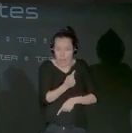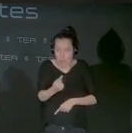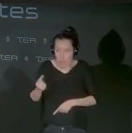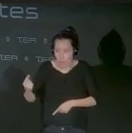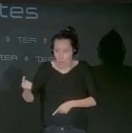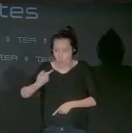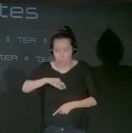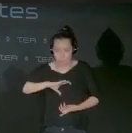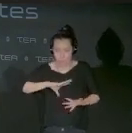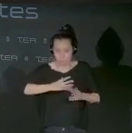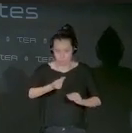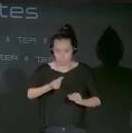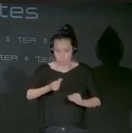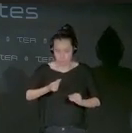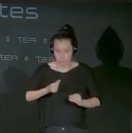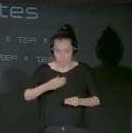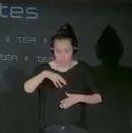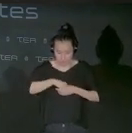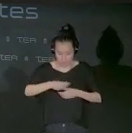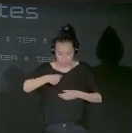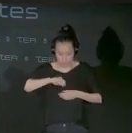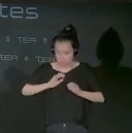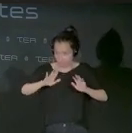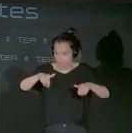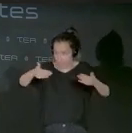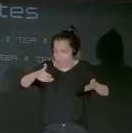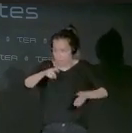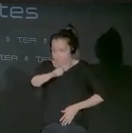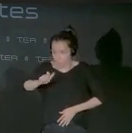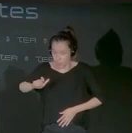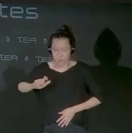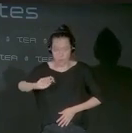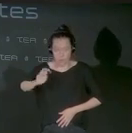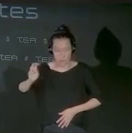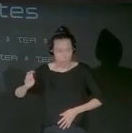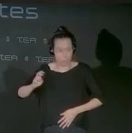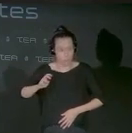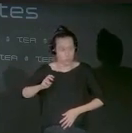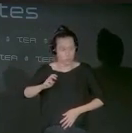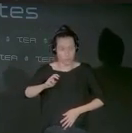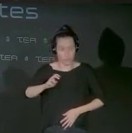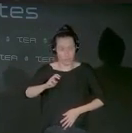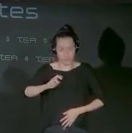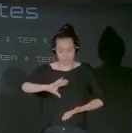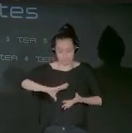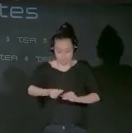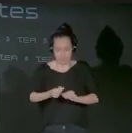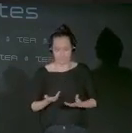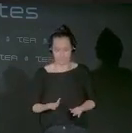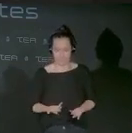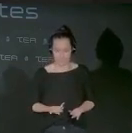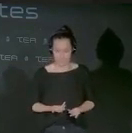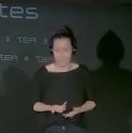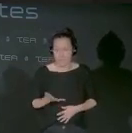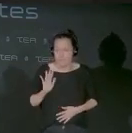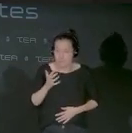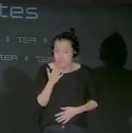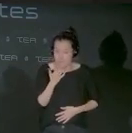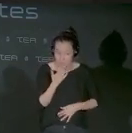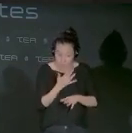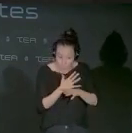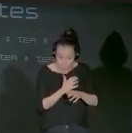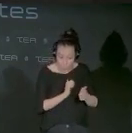views of themselves. And when you play games, you can throw that aside. You can be yourself. And if you don't know who you are, you can